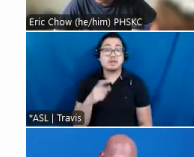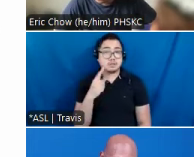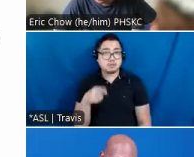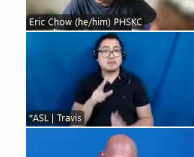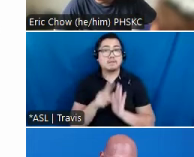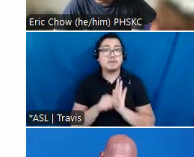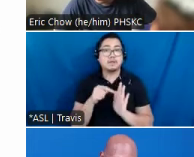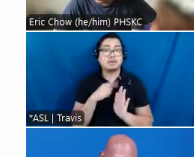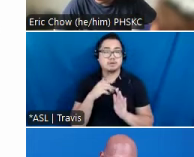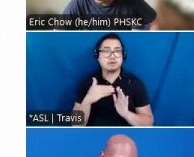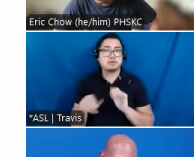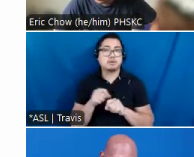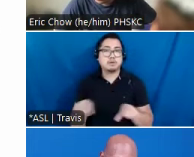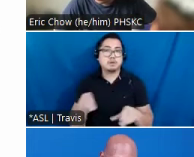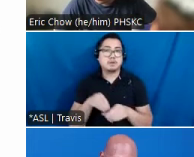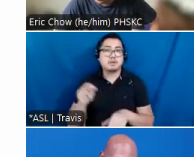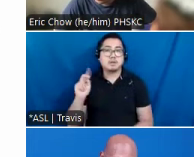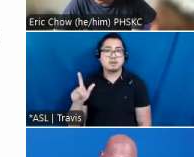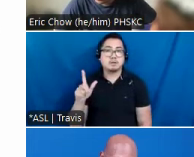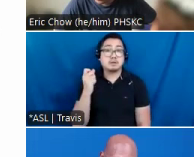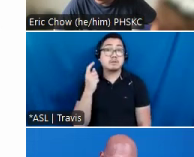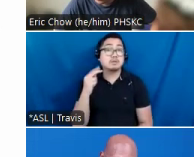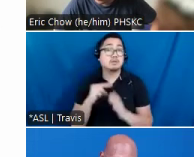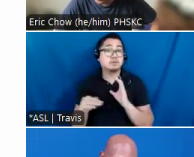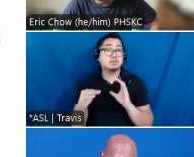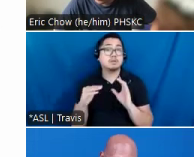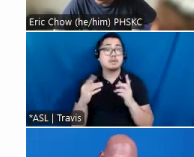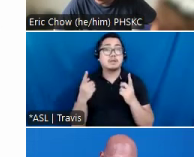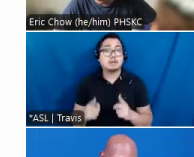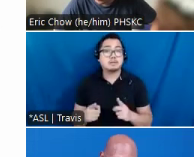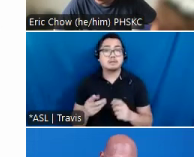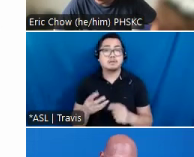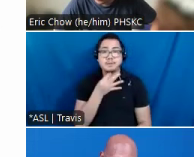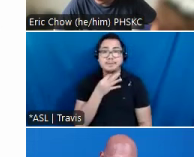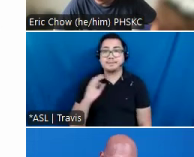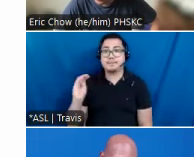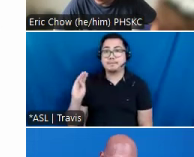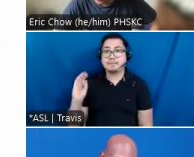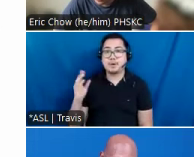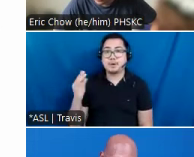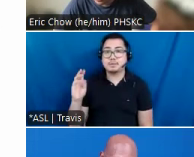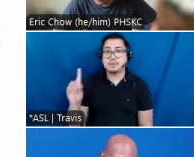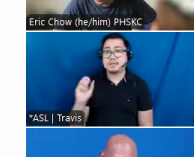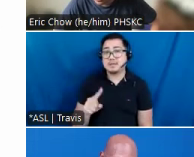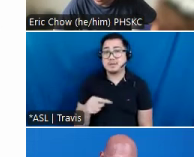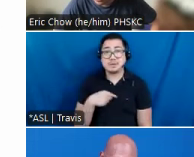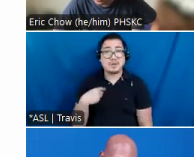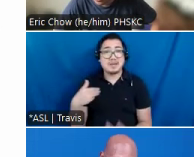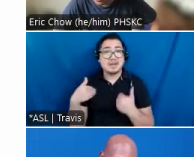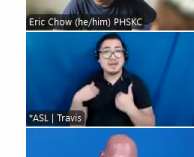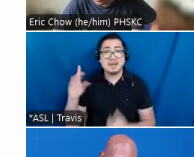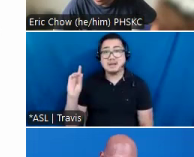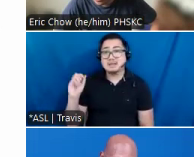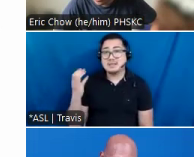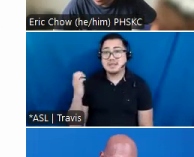the newsletter that comes out. Mohammed asked, do we have dengue awareness